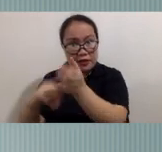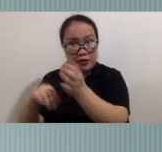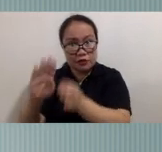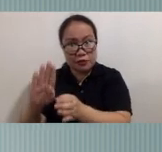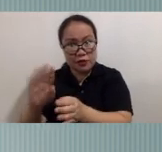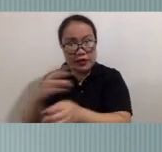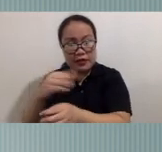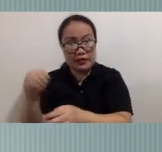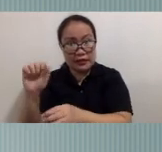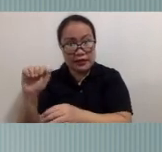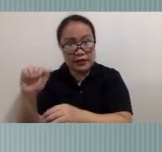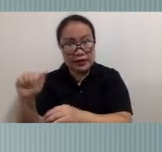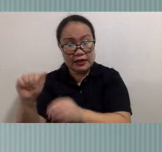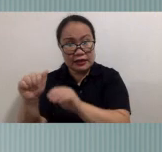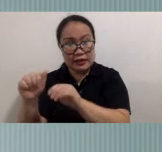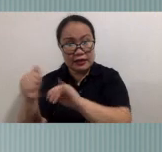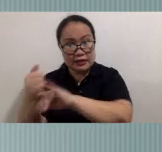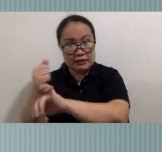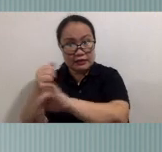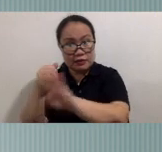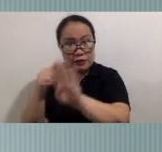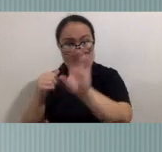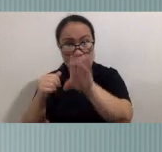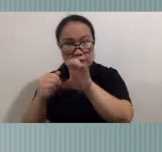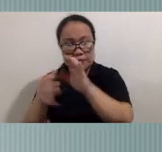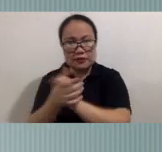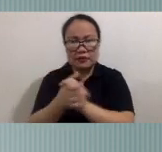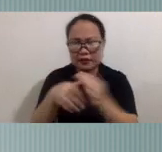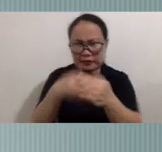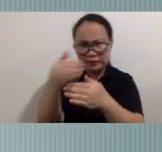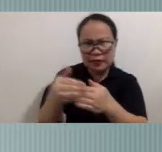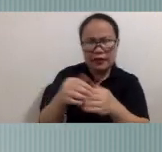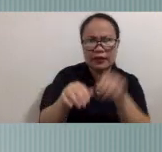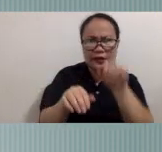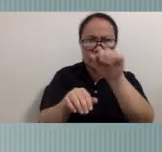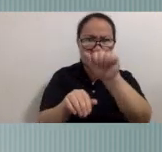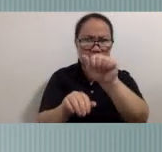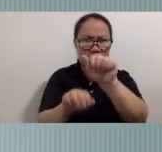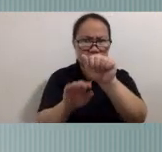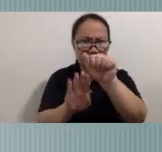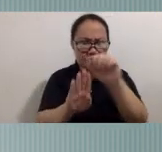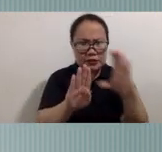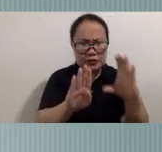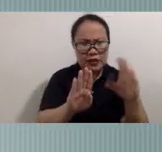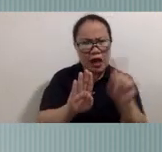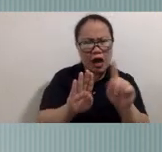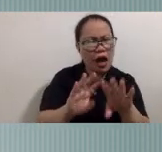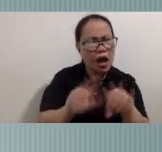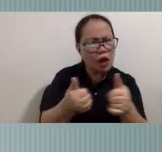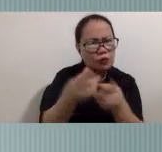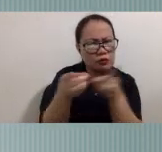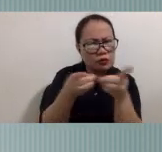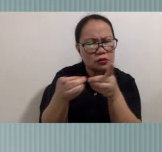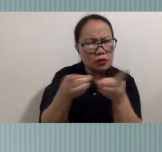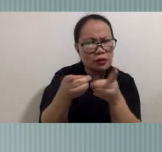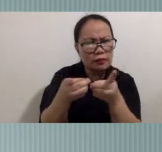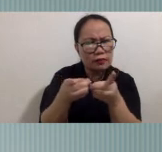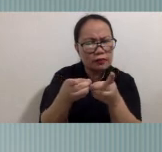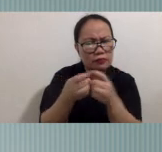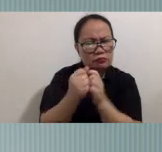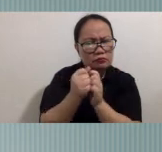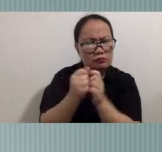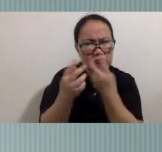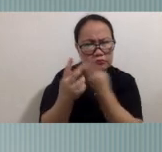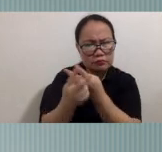ang shaded lang natin dito ay B and C at walang hindi kasama ang A. So, therefore, this